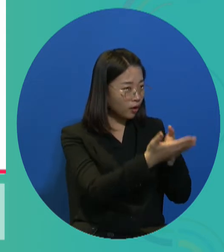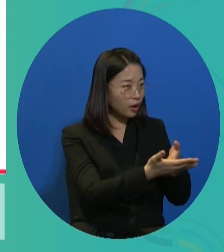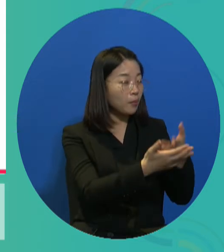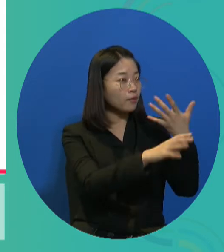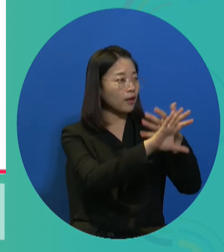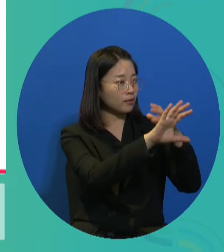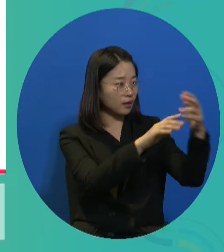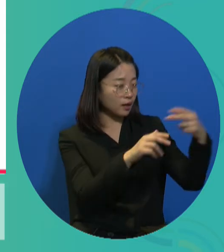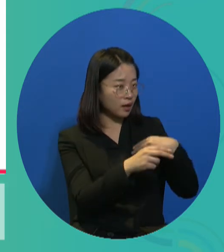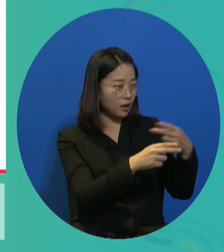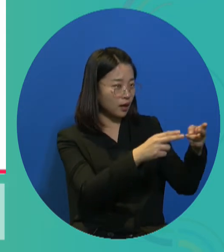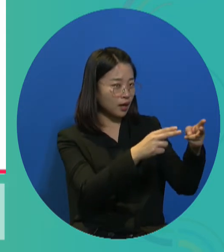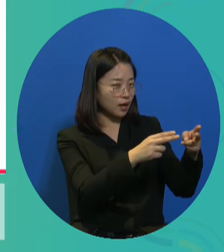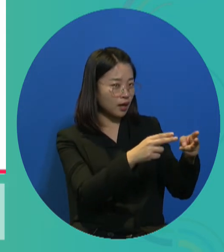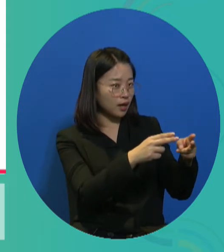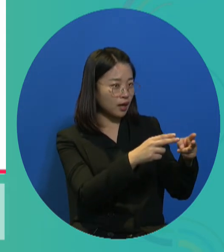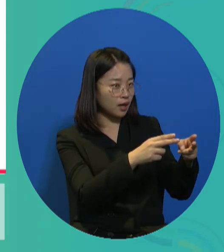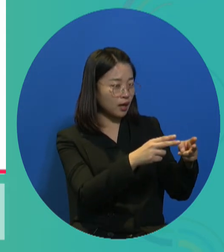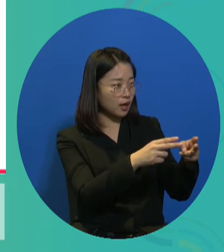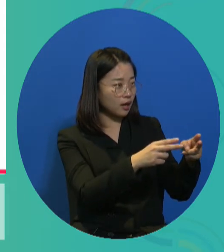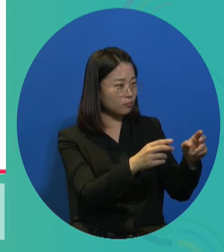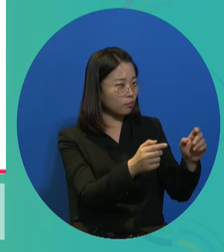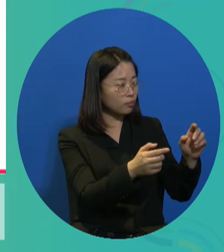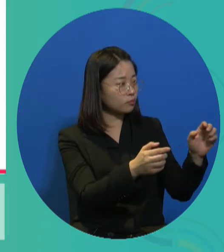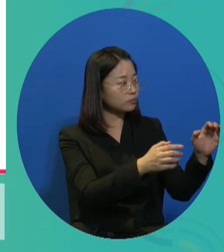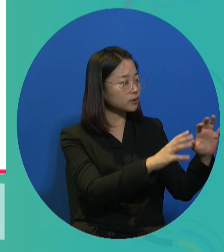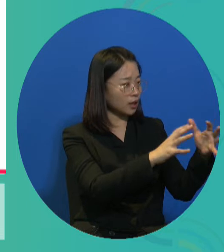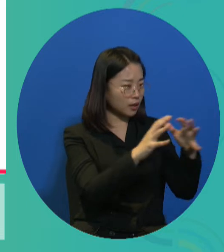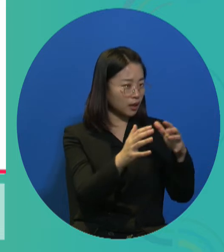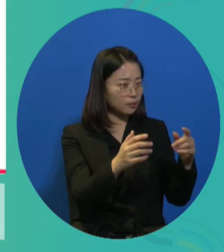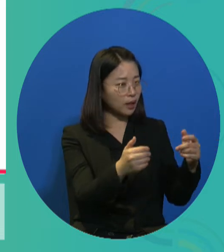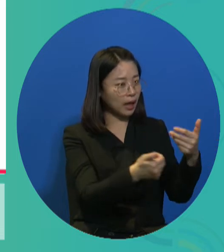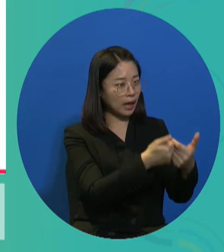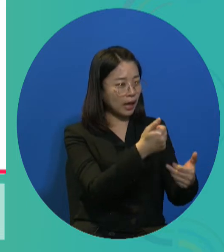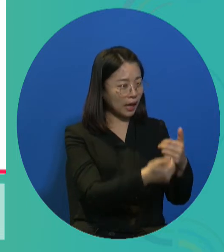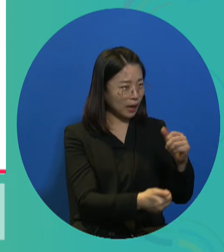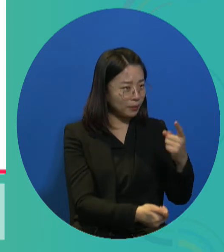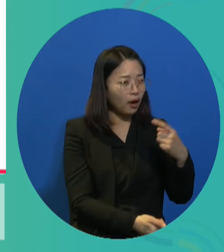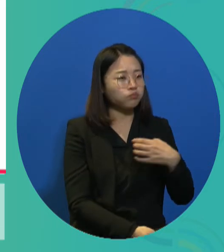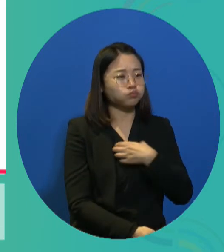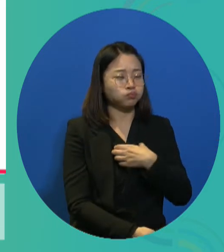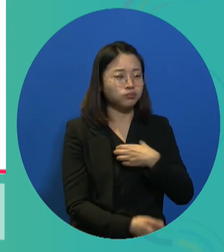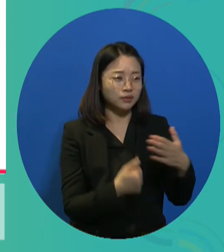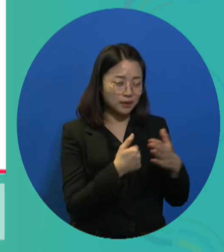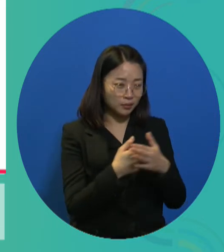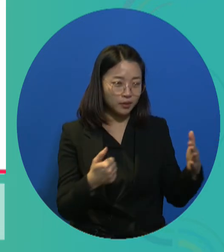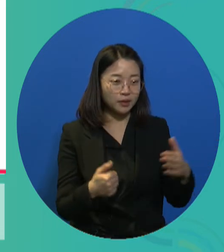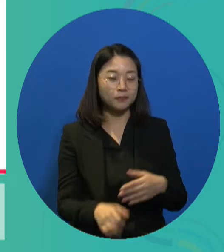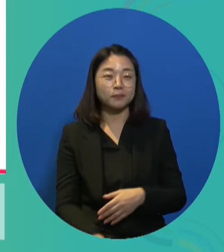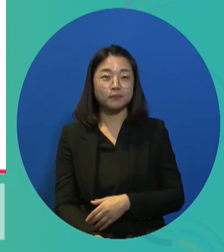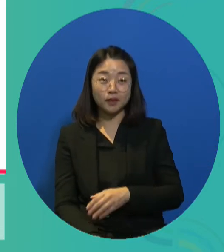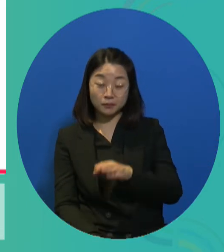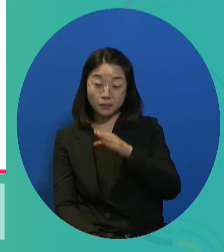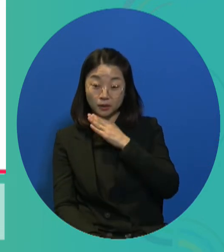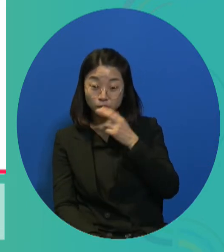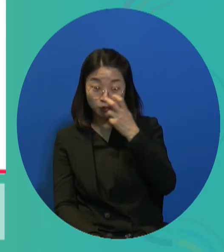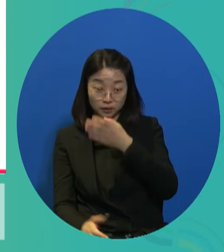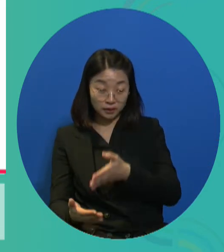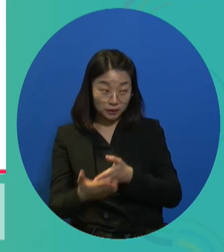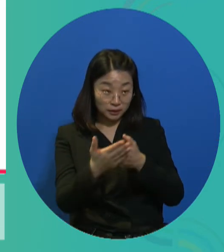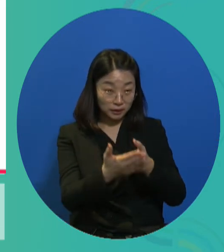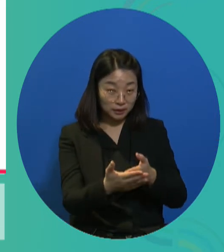presentation, there was mentioning about caution related to diplomatic relations. Likewise, when it comes to